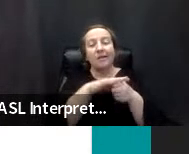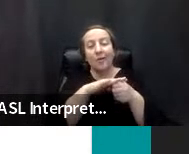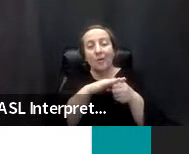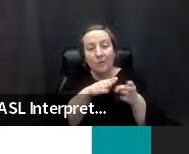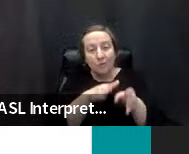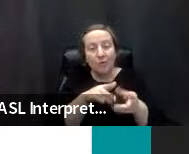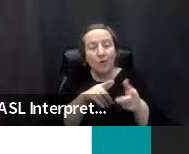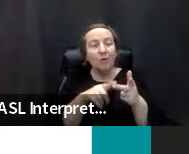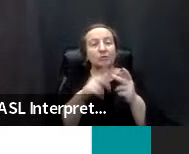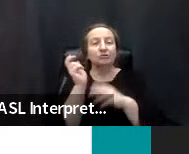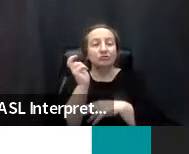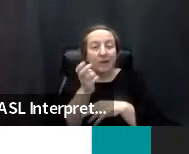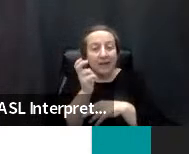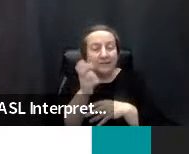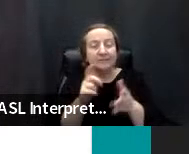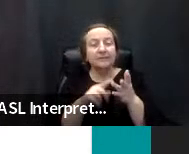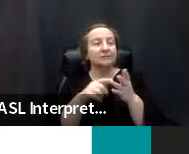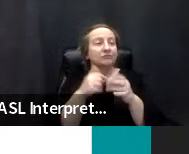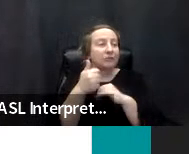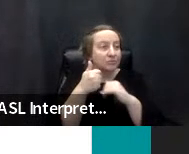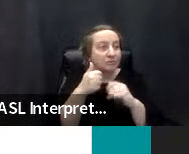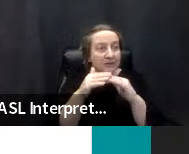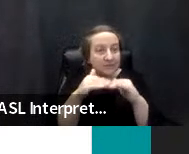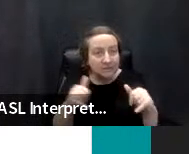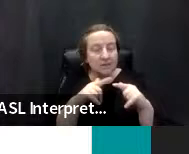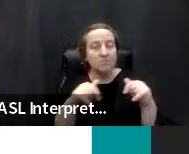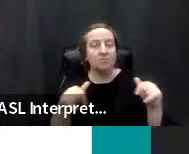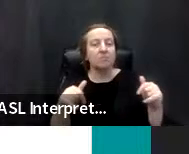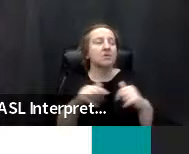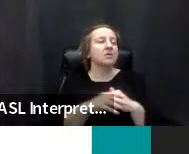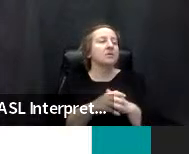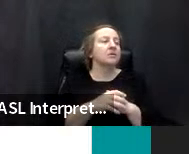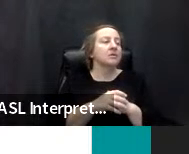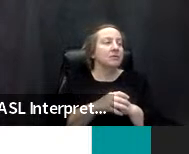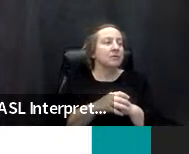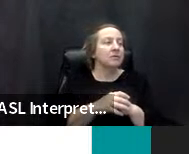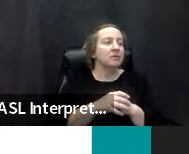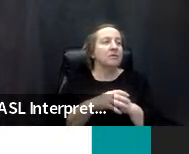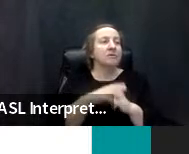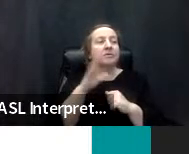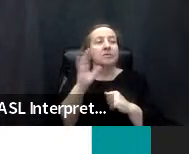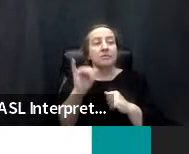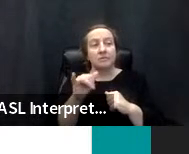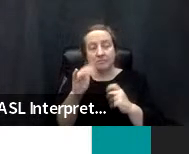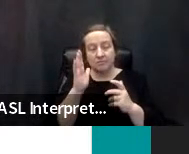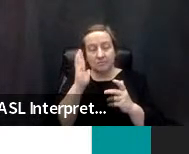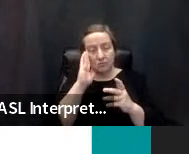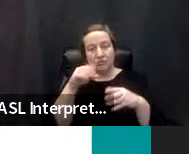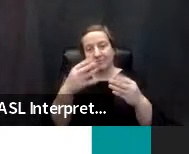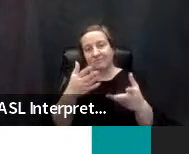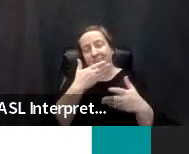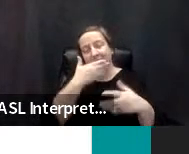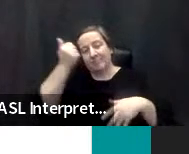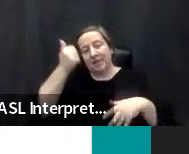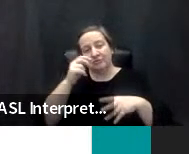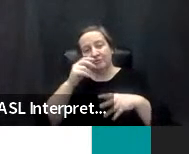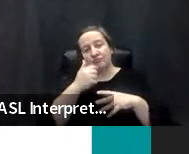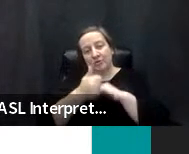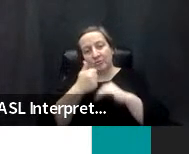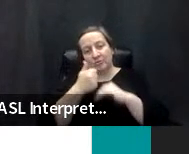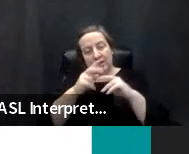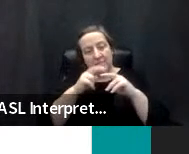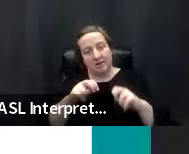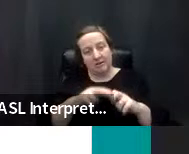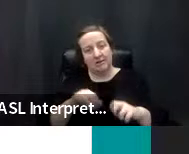transportation systems. Comprehensive and qualitative data provides the foundation for robust transportation analysis. This presentation